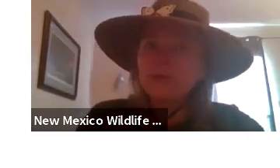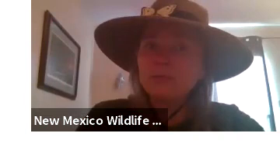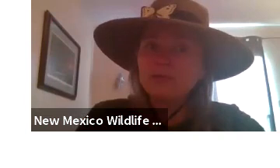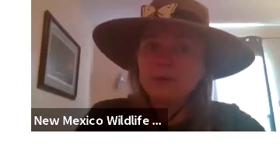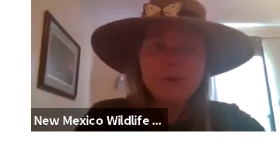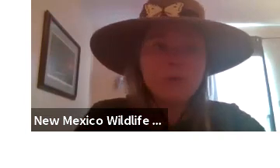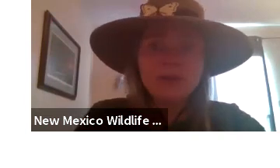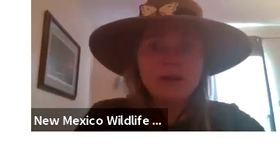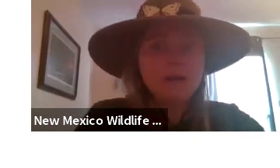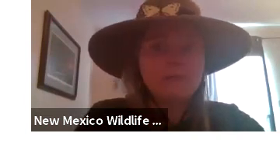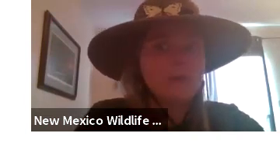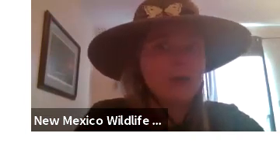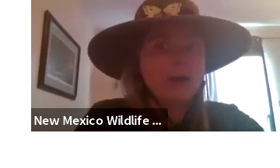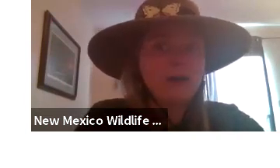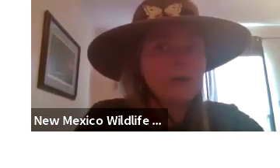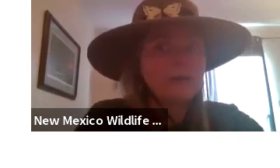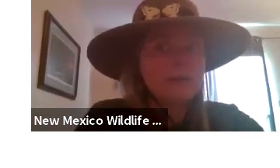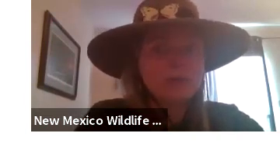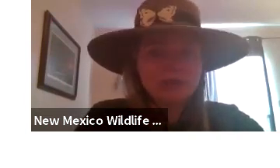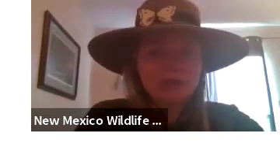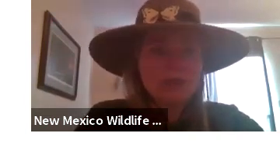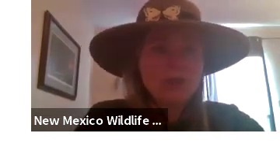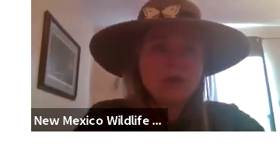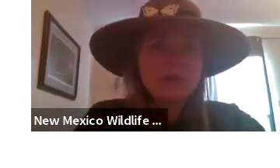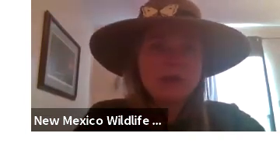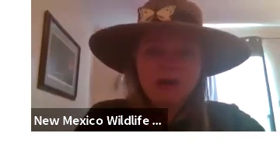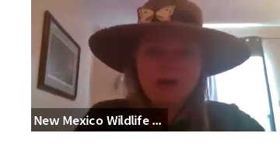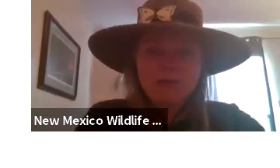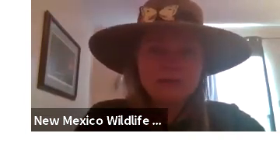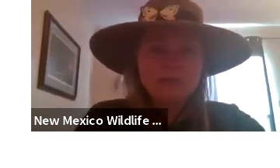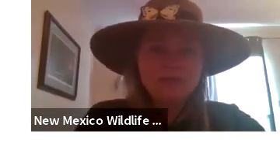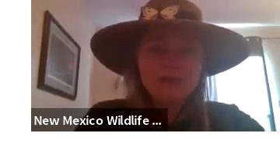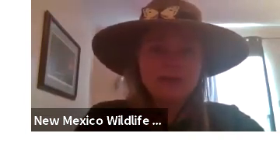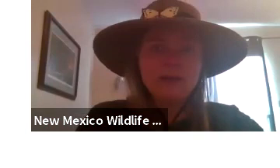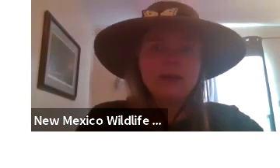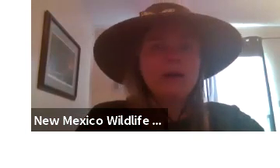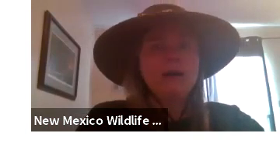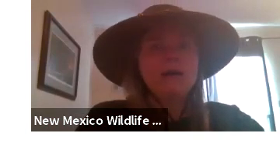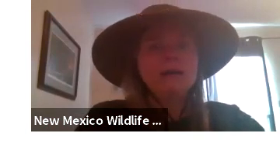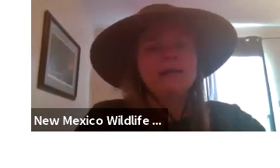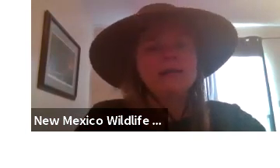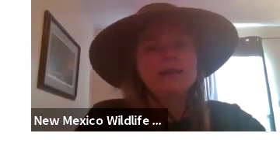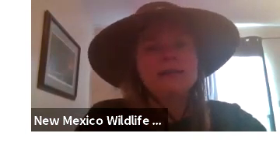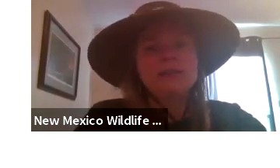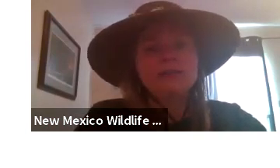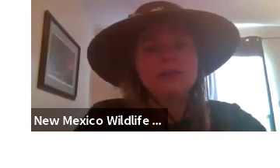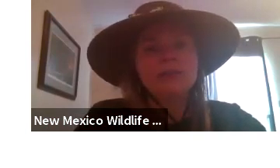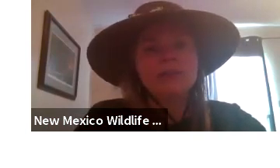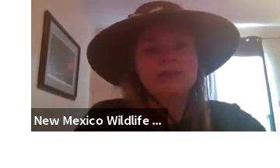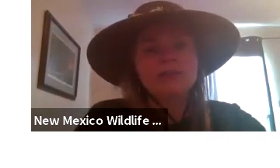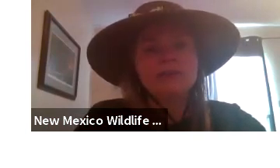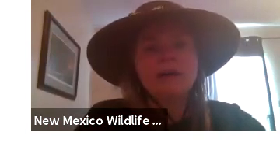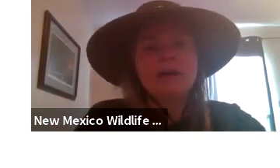not feel the movement, but we are always in motion. We are always moving. These two